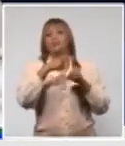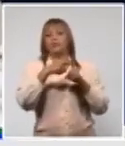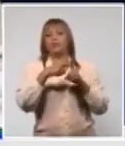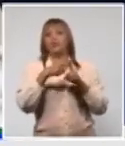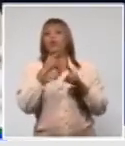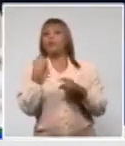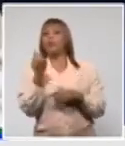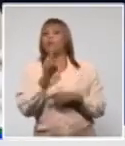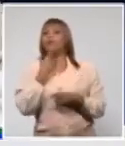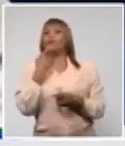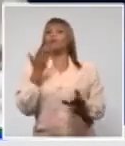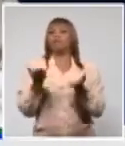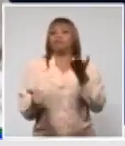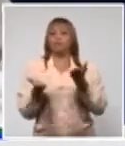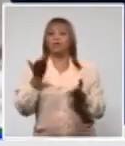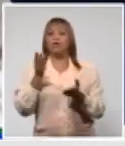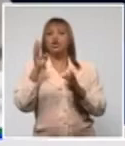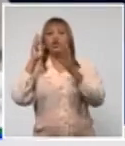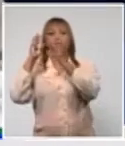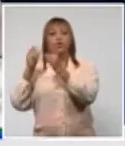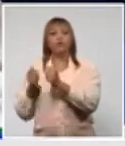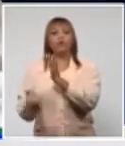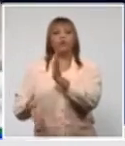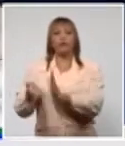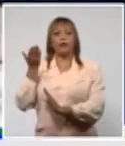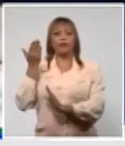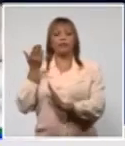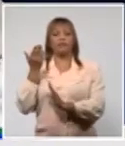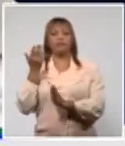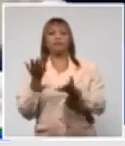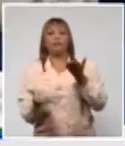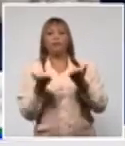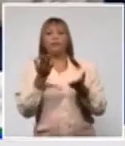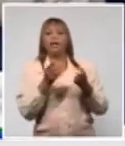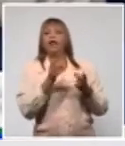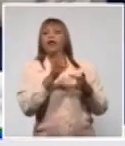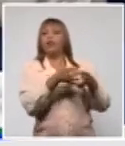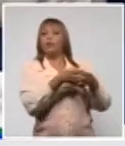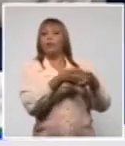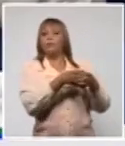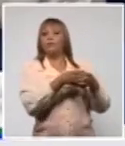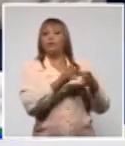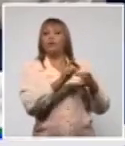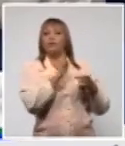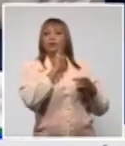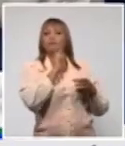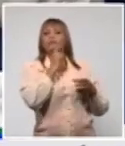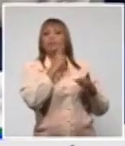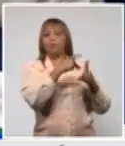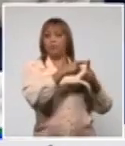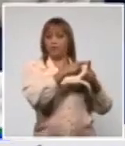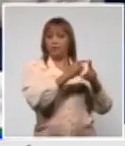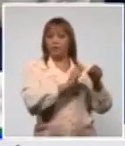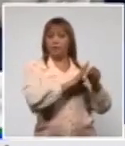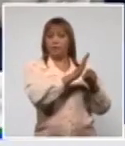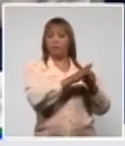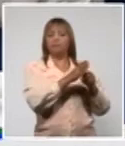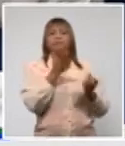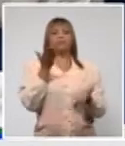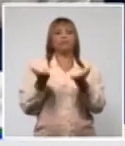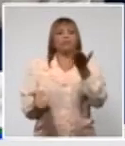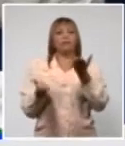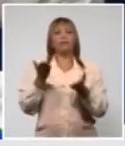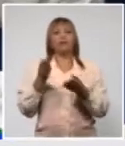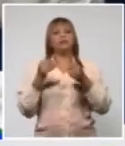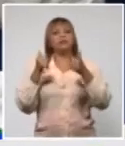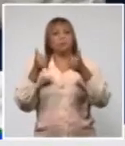1 reported as critical, both of them hospitalized in Villa Clara. Another patient passed from